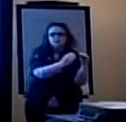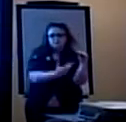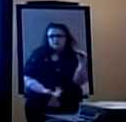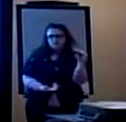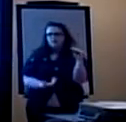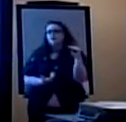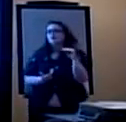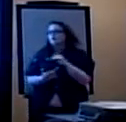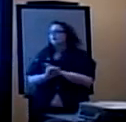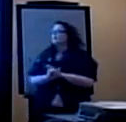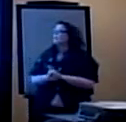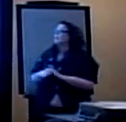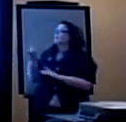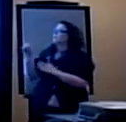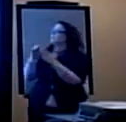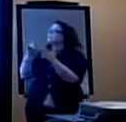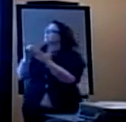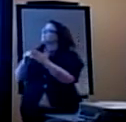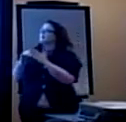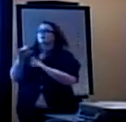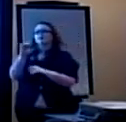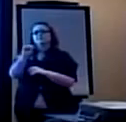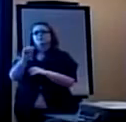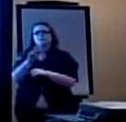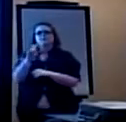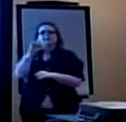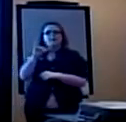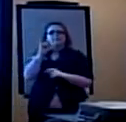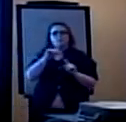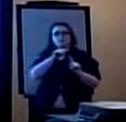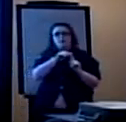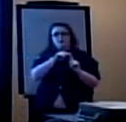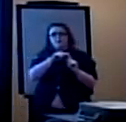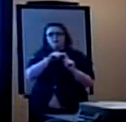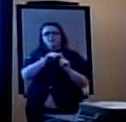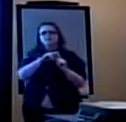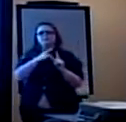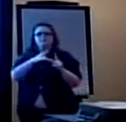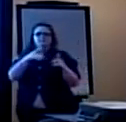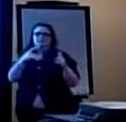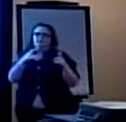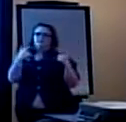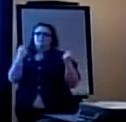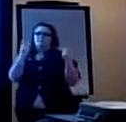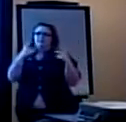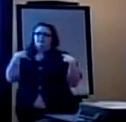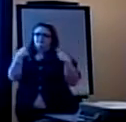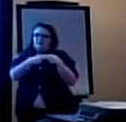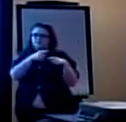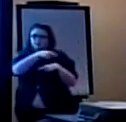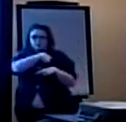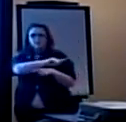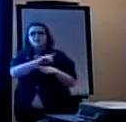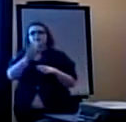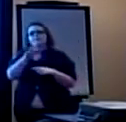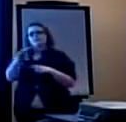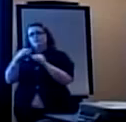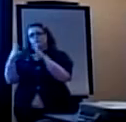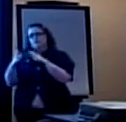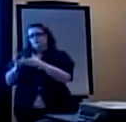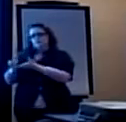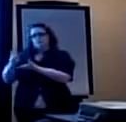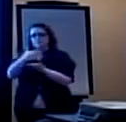with a community in southwestern California that had a predominantly Hispanic population brought together 44 instructors that were being